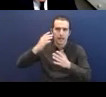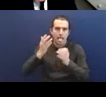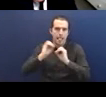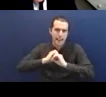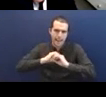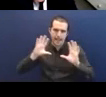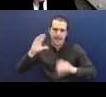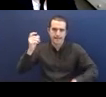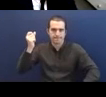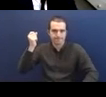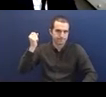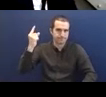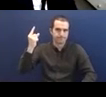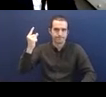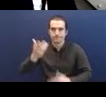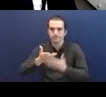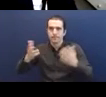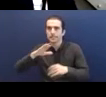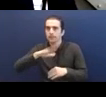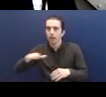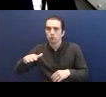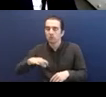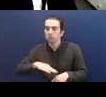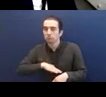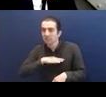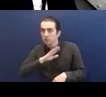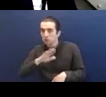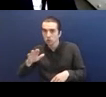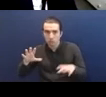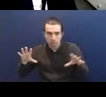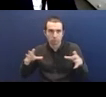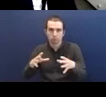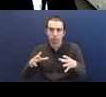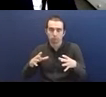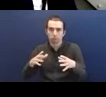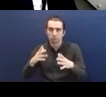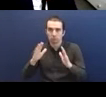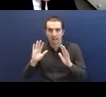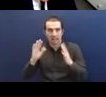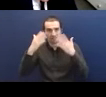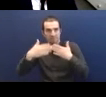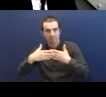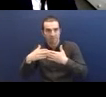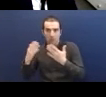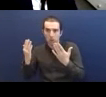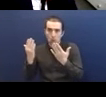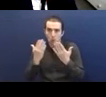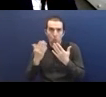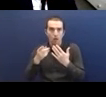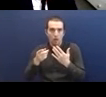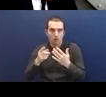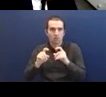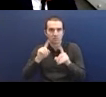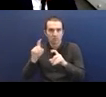And the principal should be the person who's leading on that with the support that they need in order to do it. Let's just